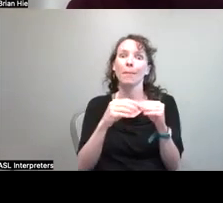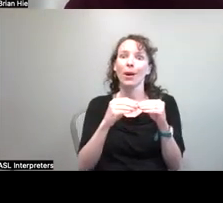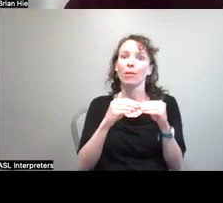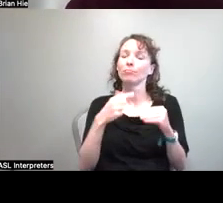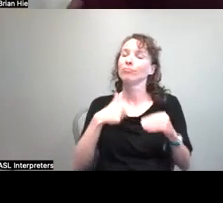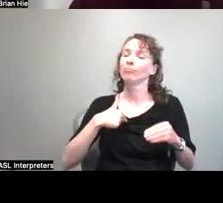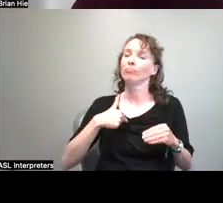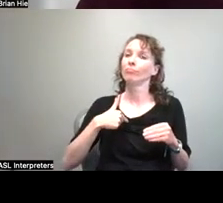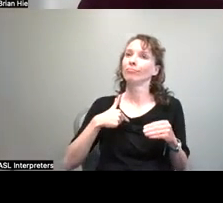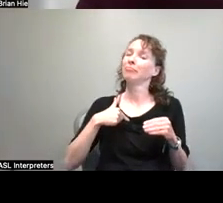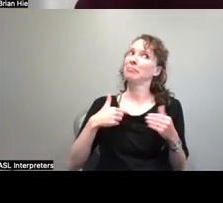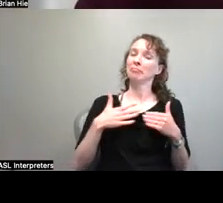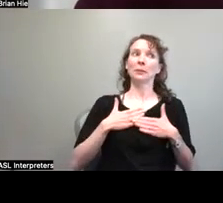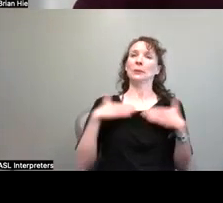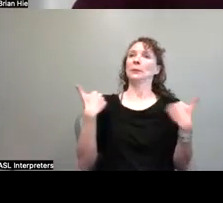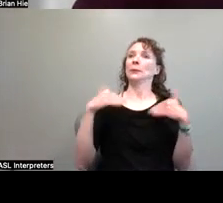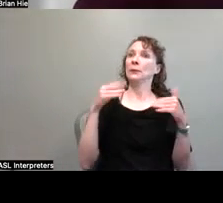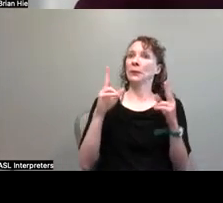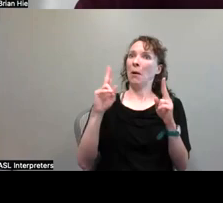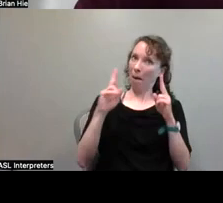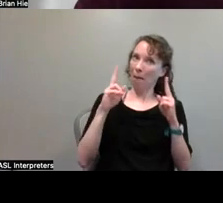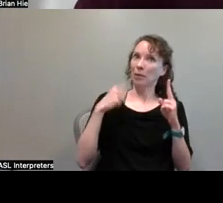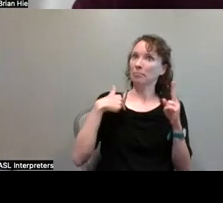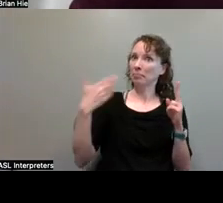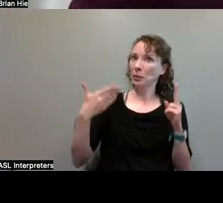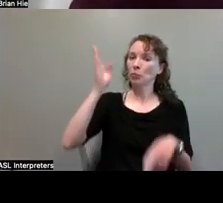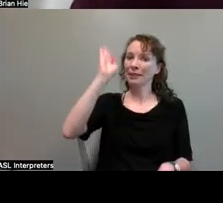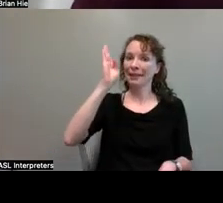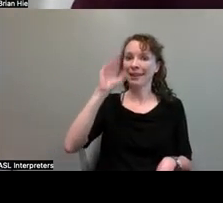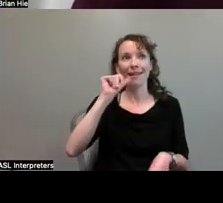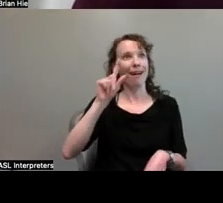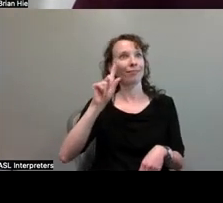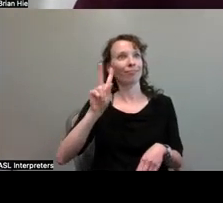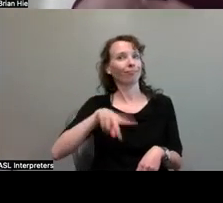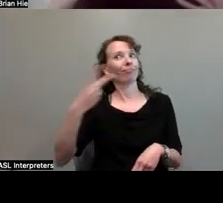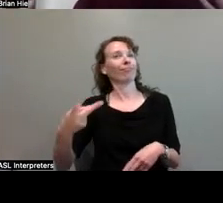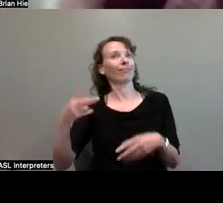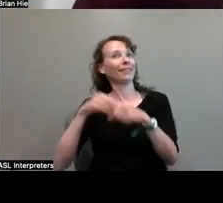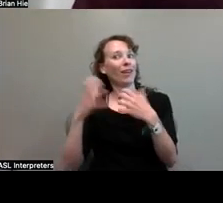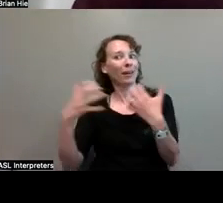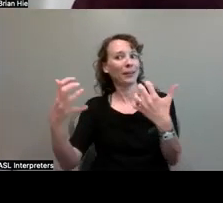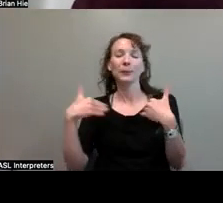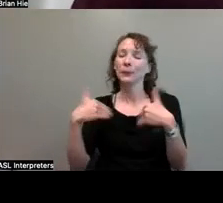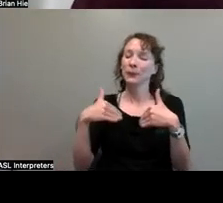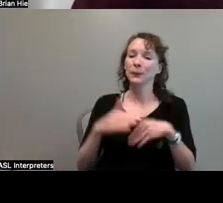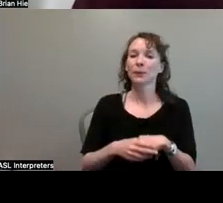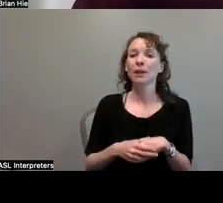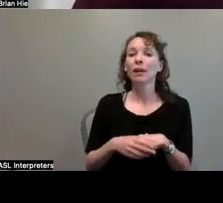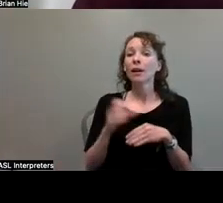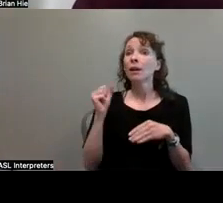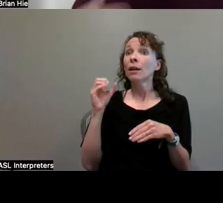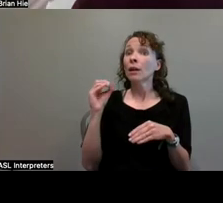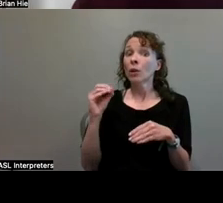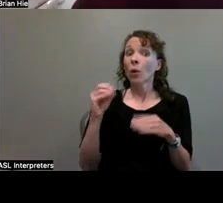to present instead of just being in the audience. All right, cool. Yeah, to get